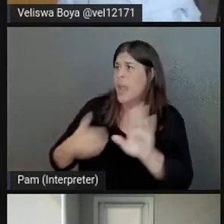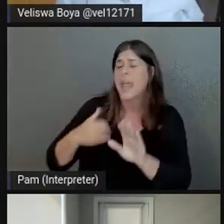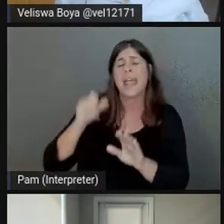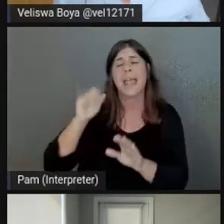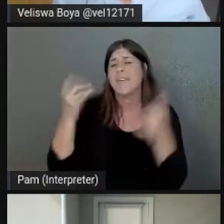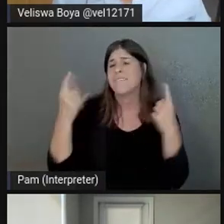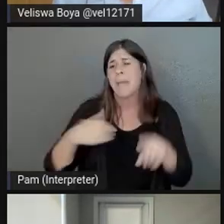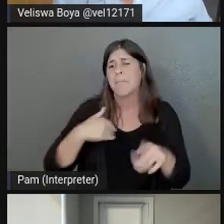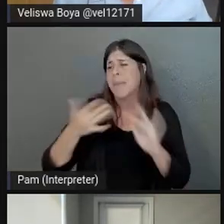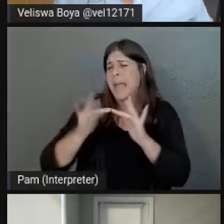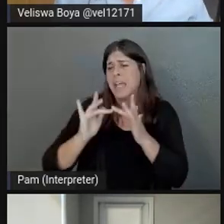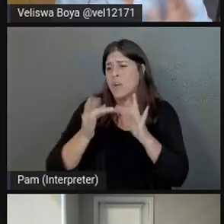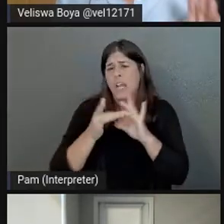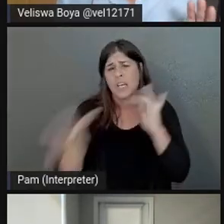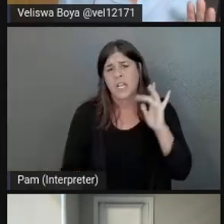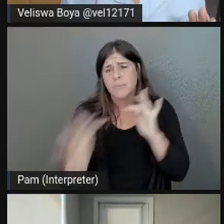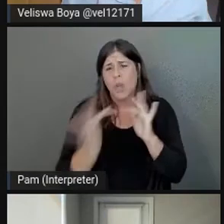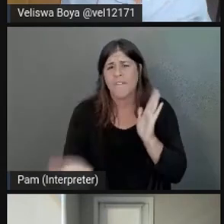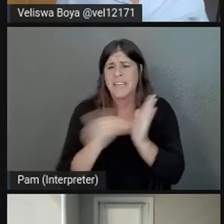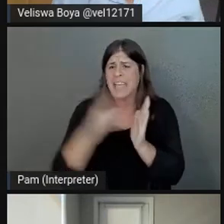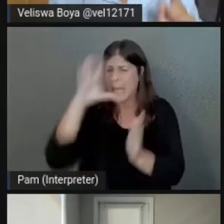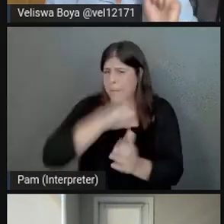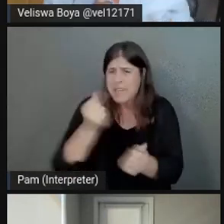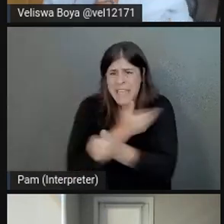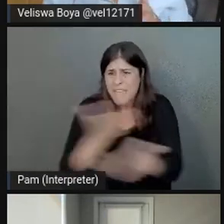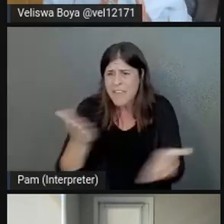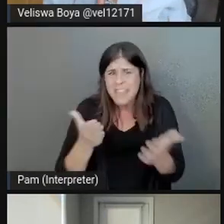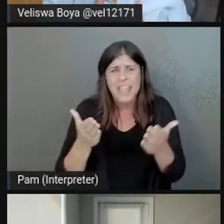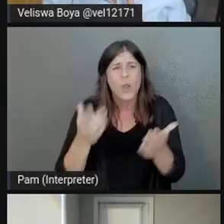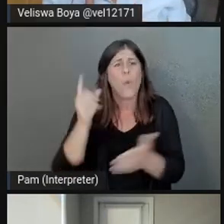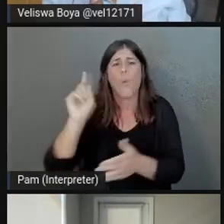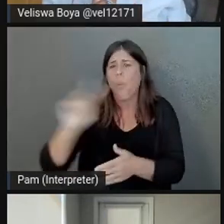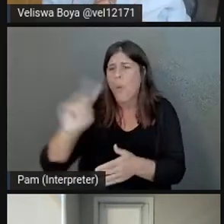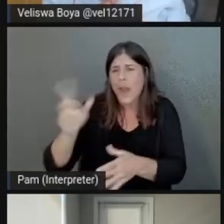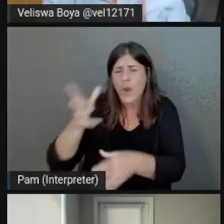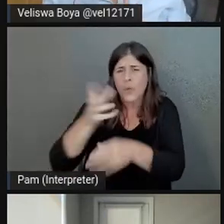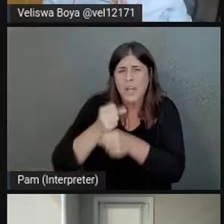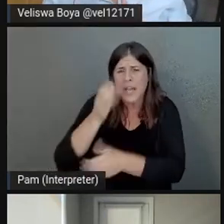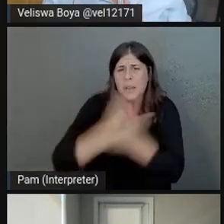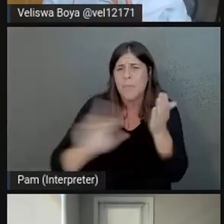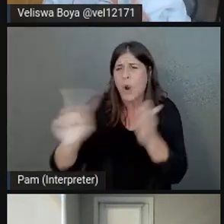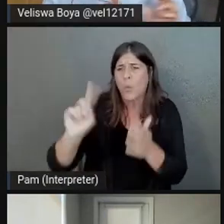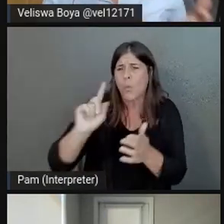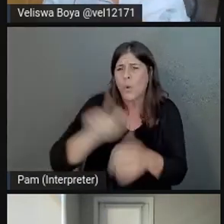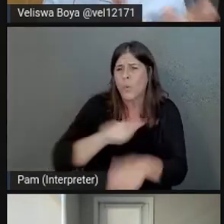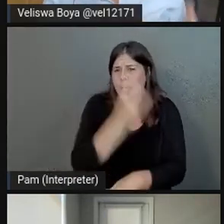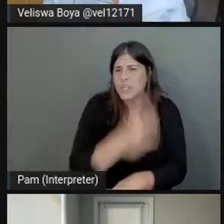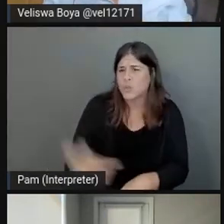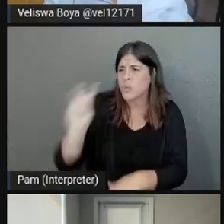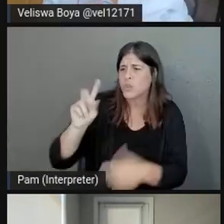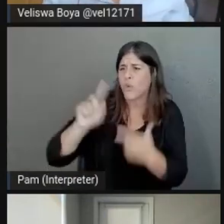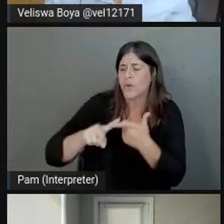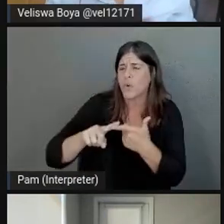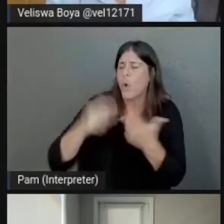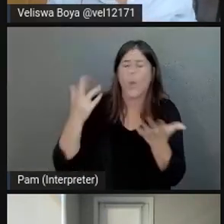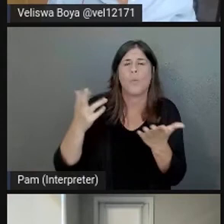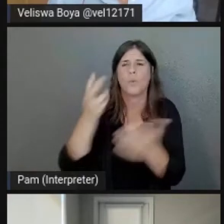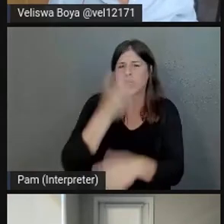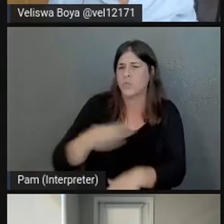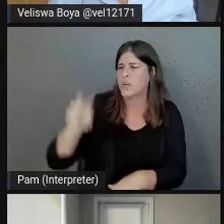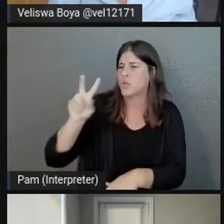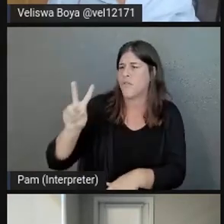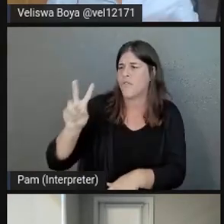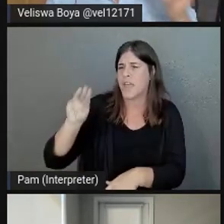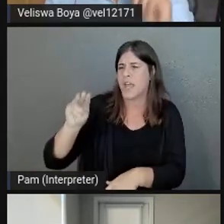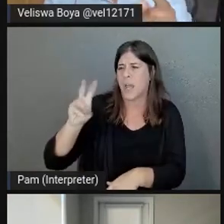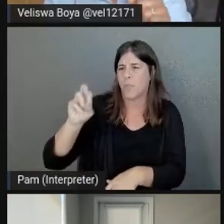my internet cuts me off again and I miss everything else, yes. Where would we get to the part where we switch over to or we hand over to VMware, to